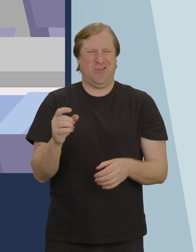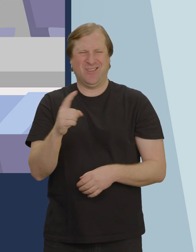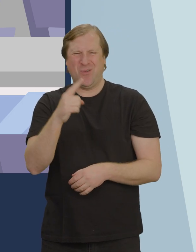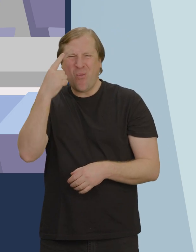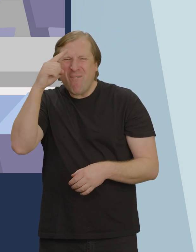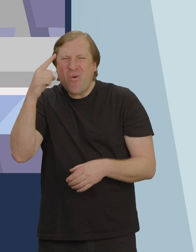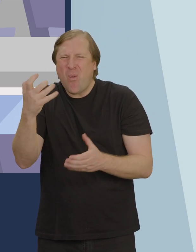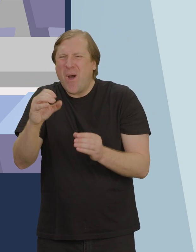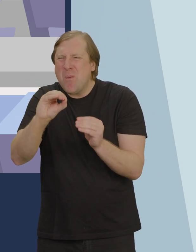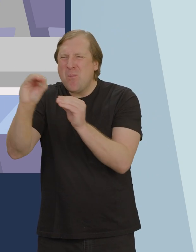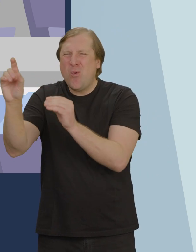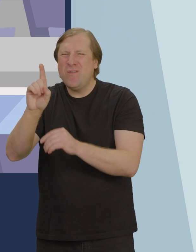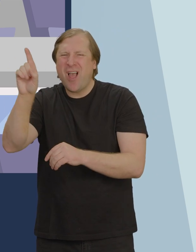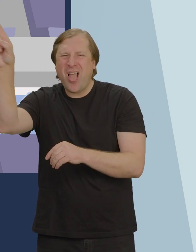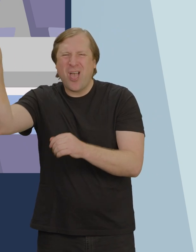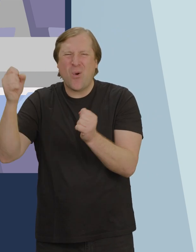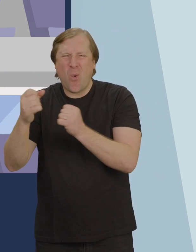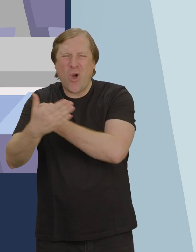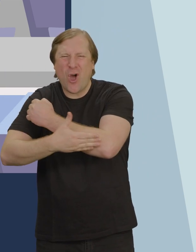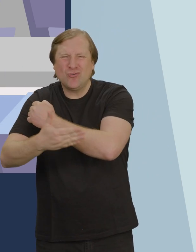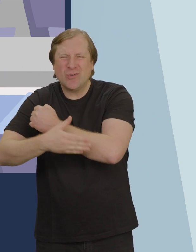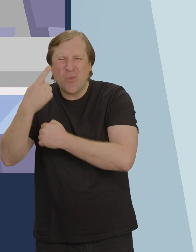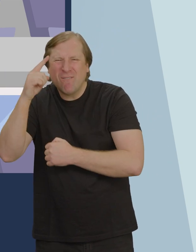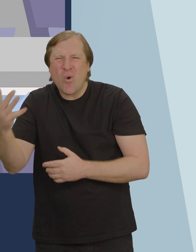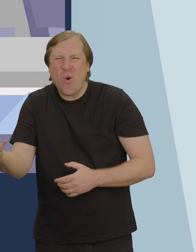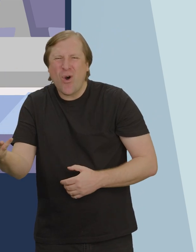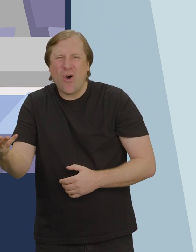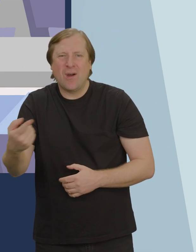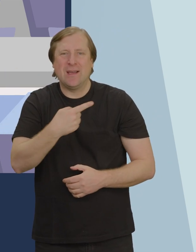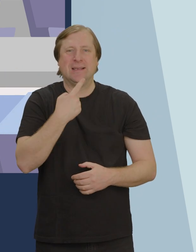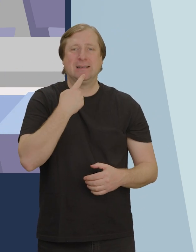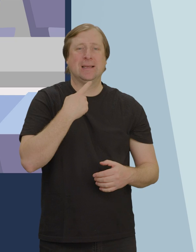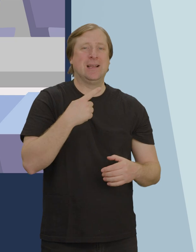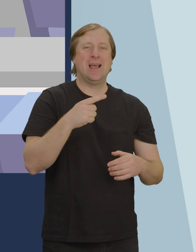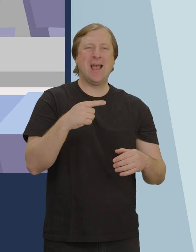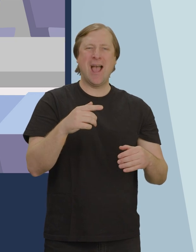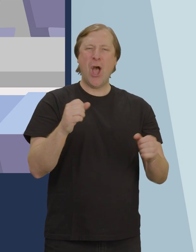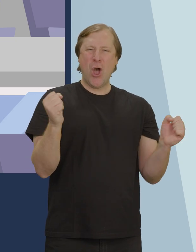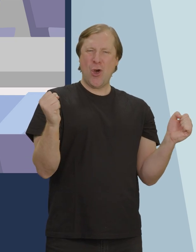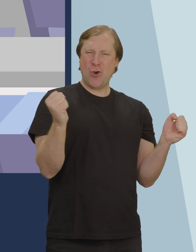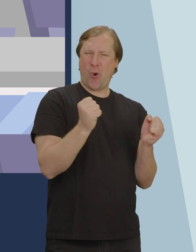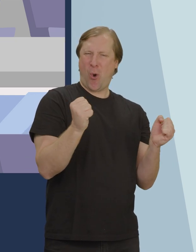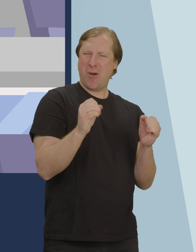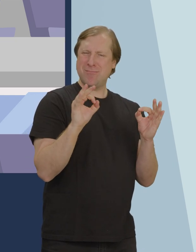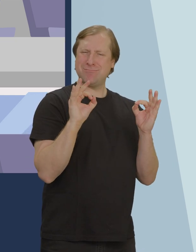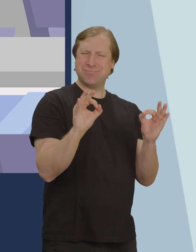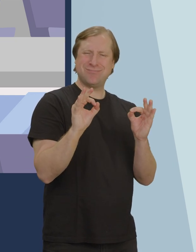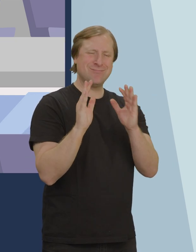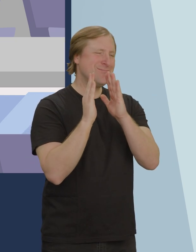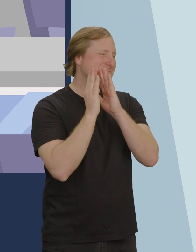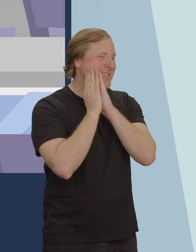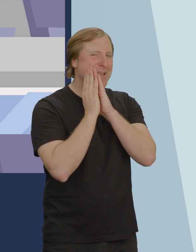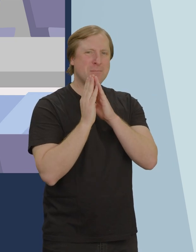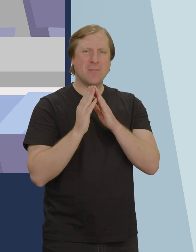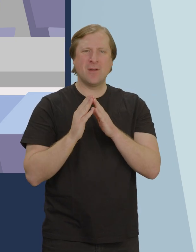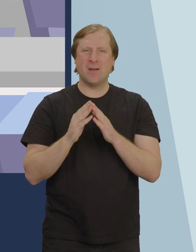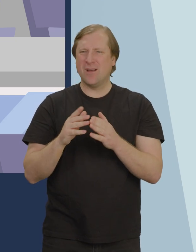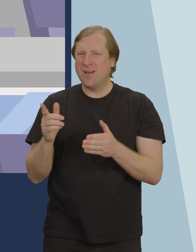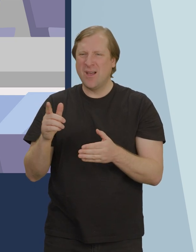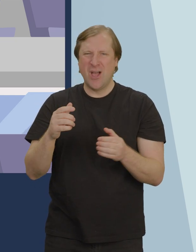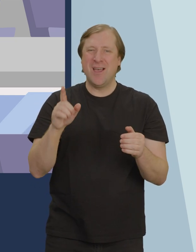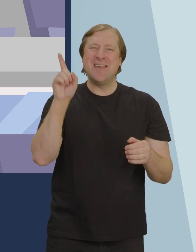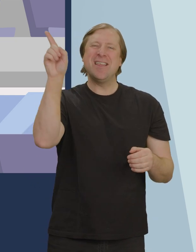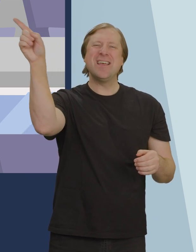him, why do you want to move to Iceland? And he replied, because I can't sleep unless it's cold. And what's colder